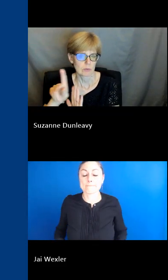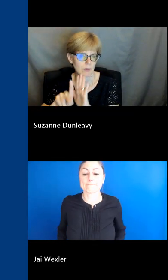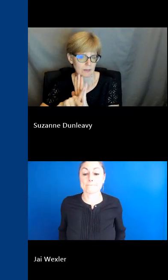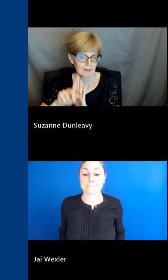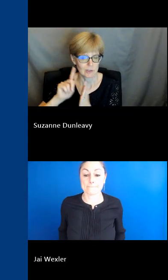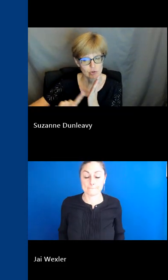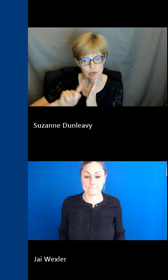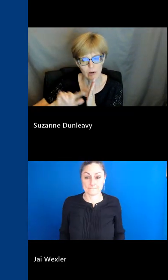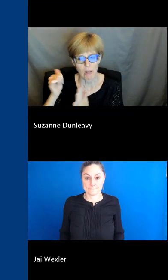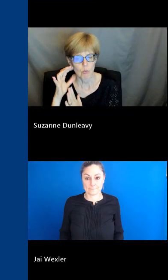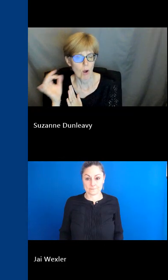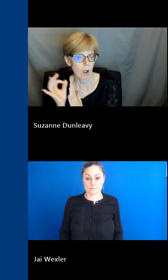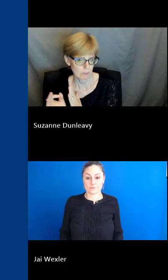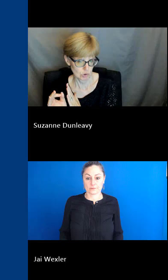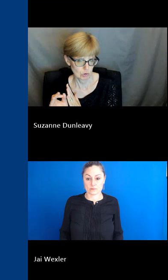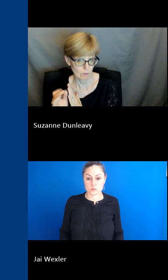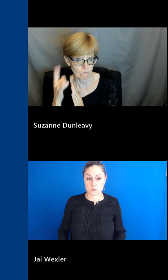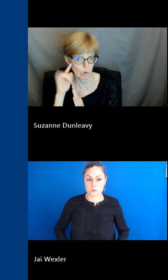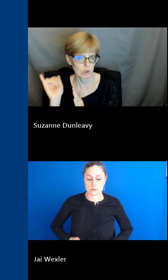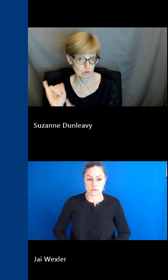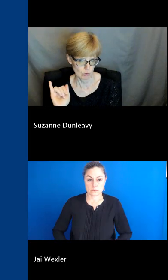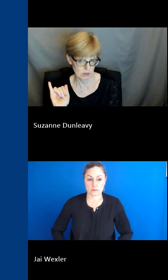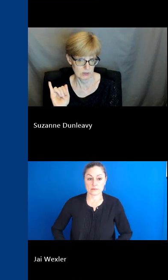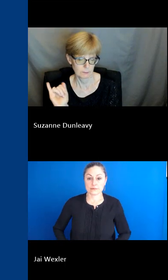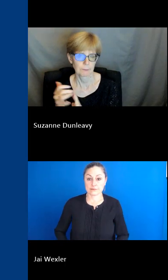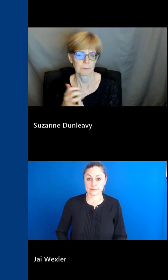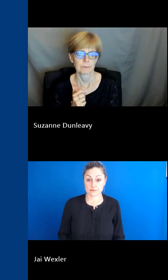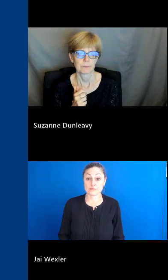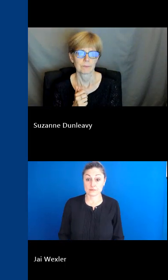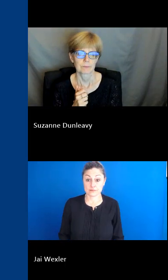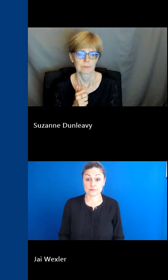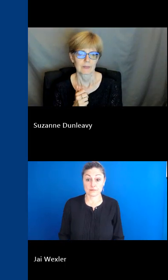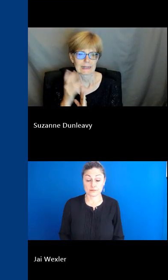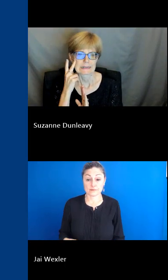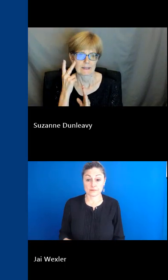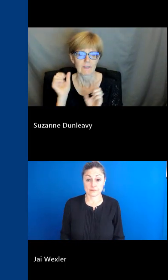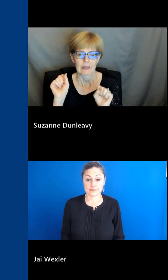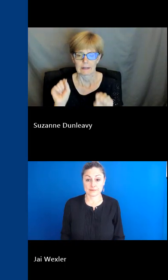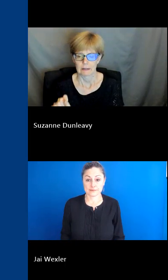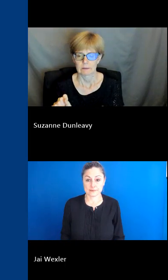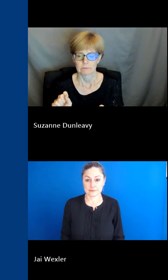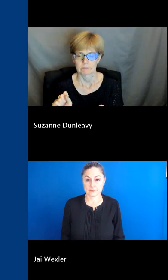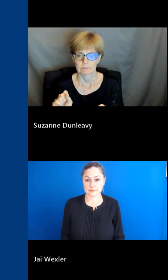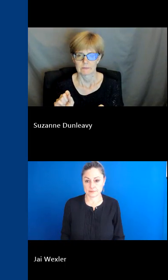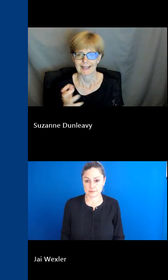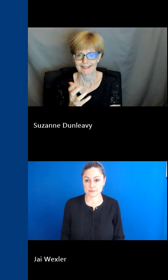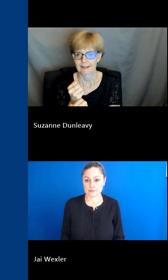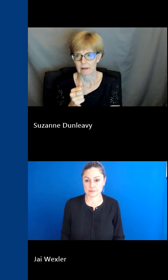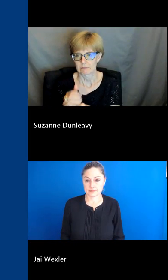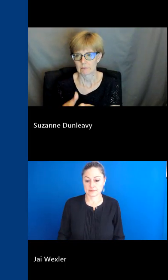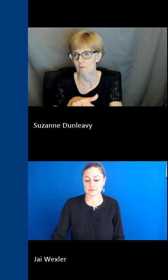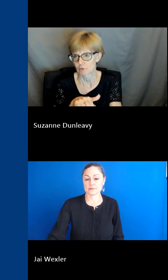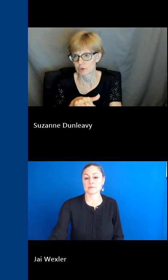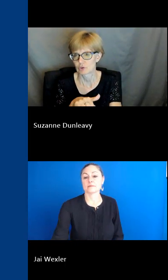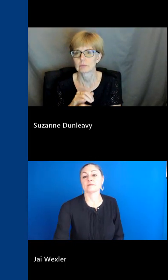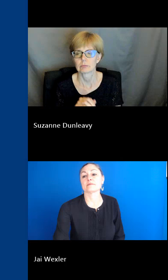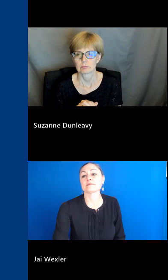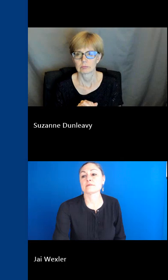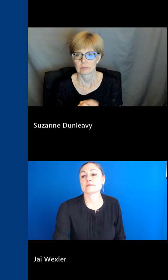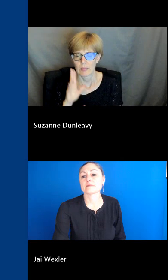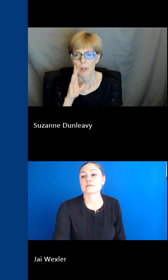other alternatives for insurance um, and see if they're able to obtain coverage that